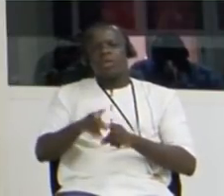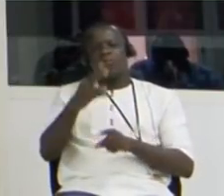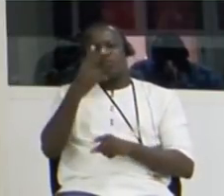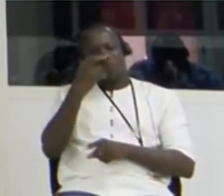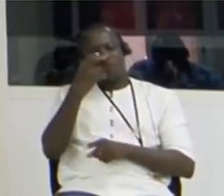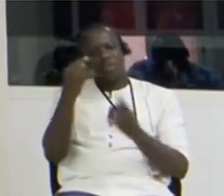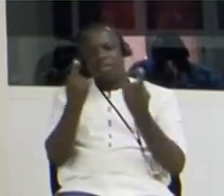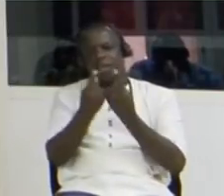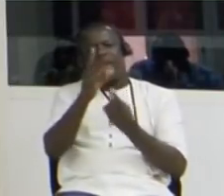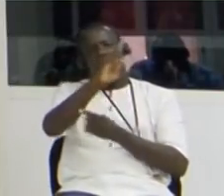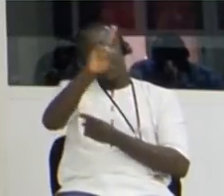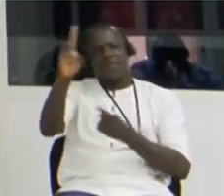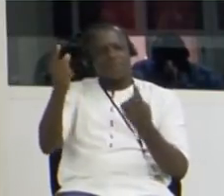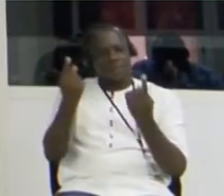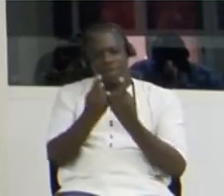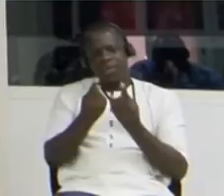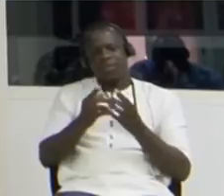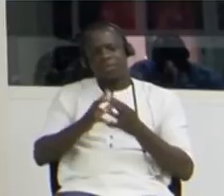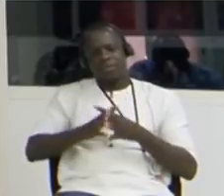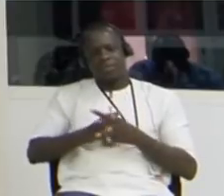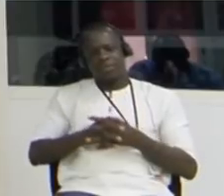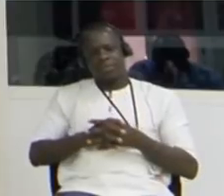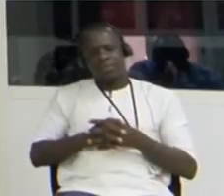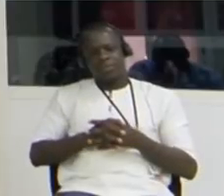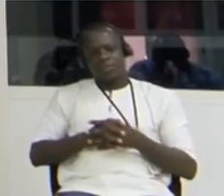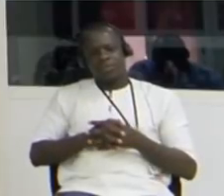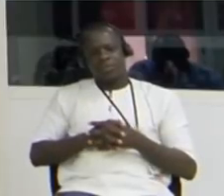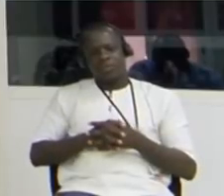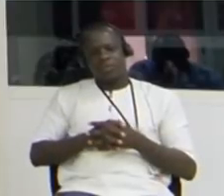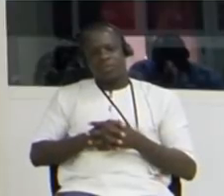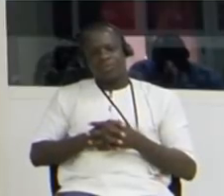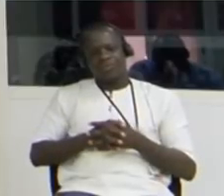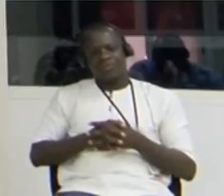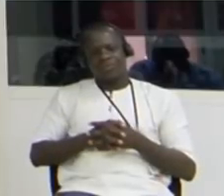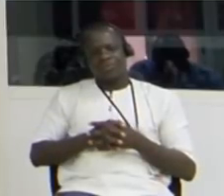about everything is, we never get